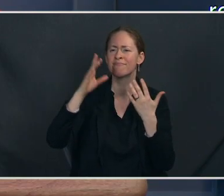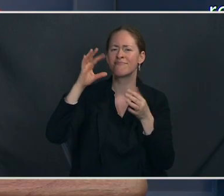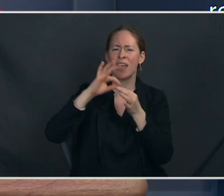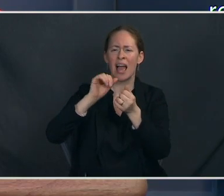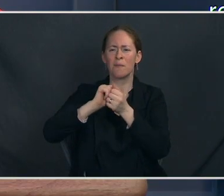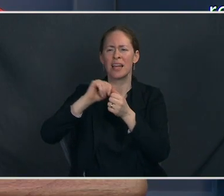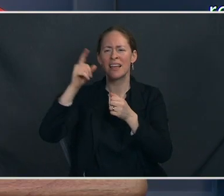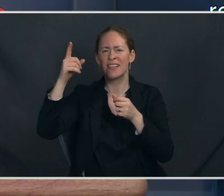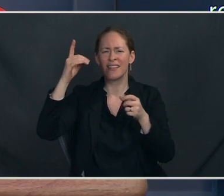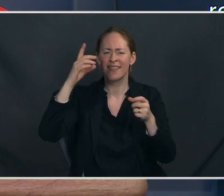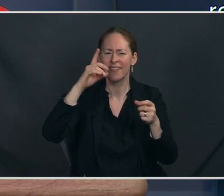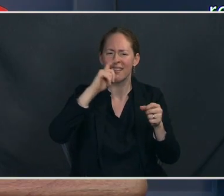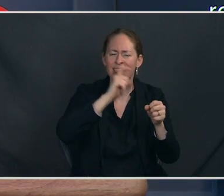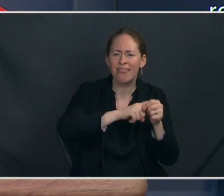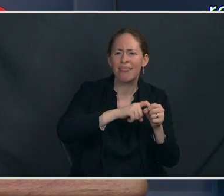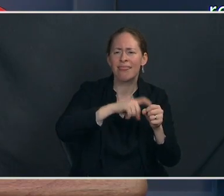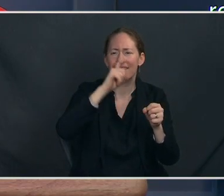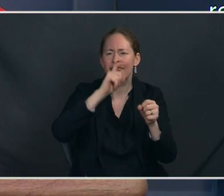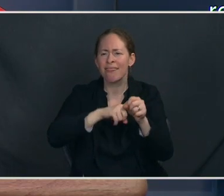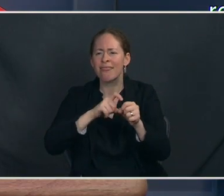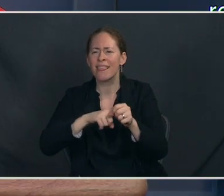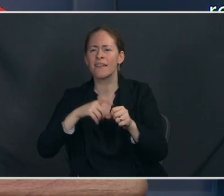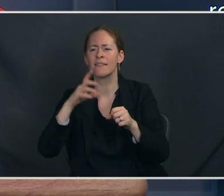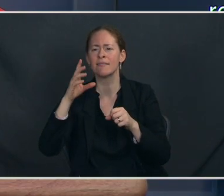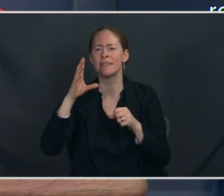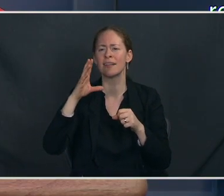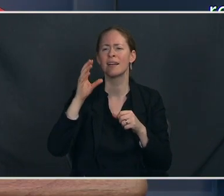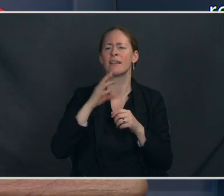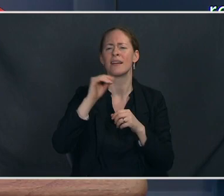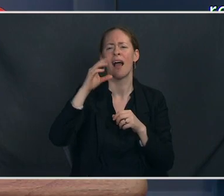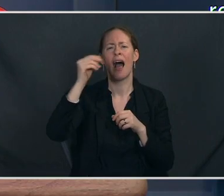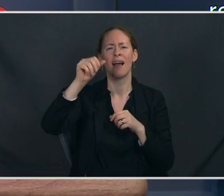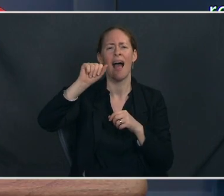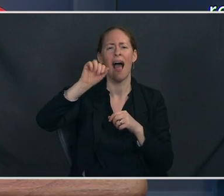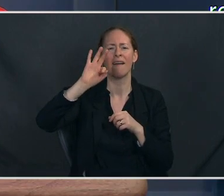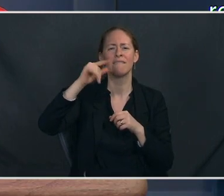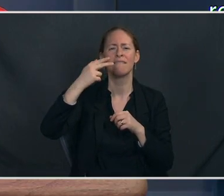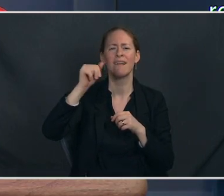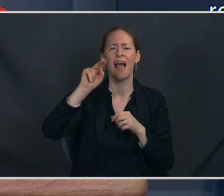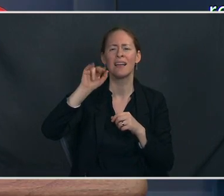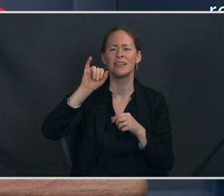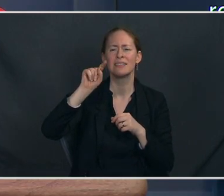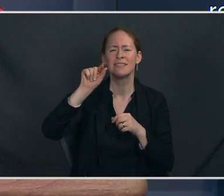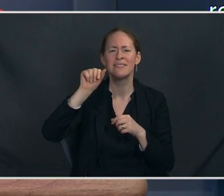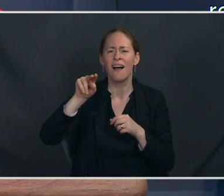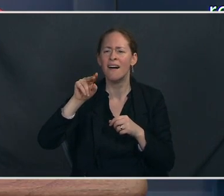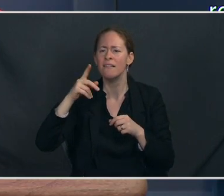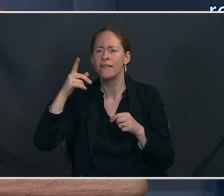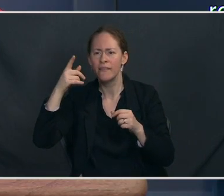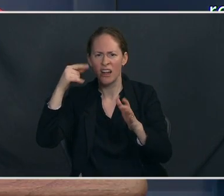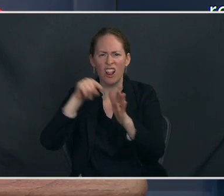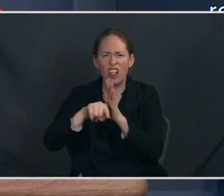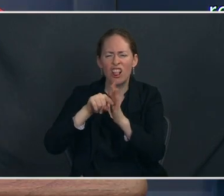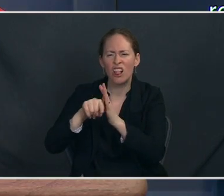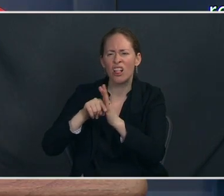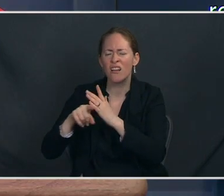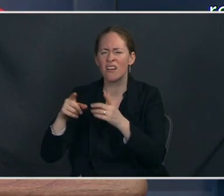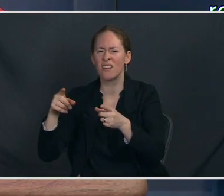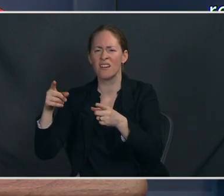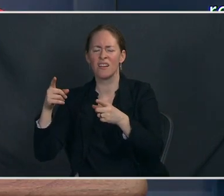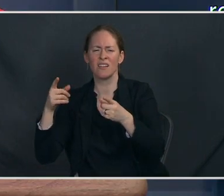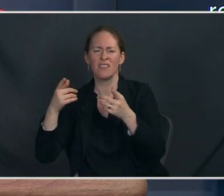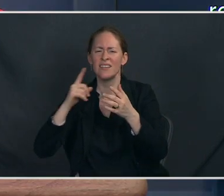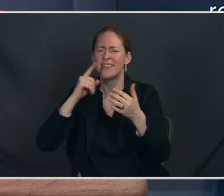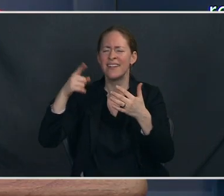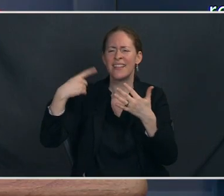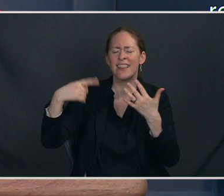States soldiers in Afghanistan, interference in the 2020 election, the poisoning of Alexei Navalny, and treatment of peaceful